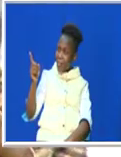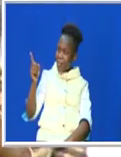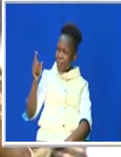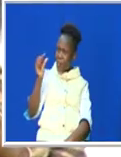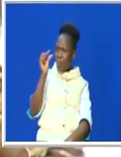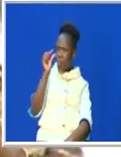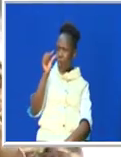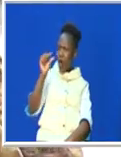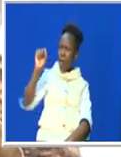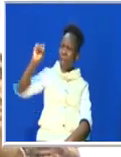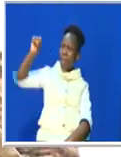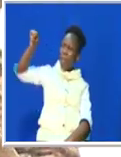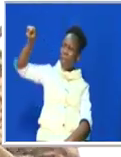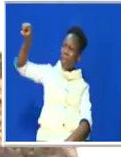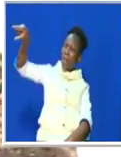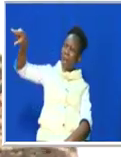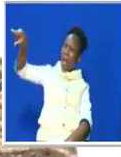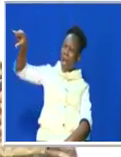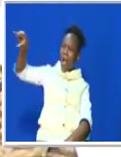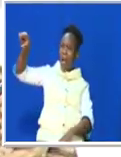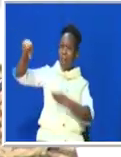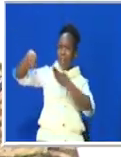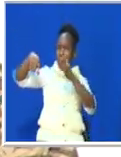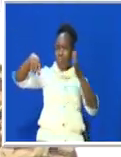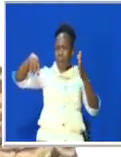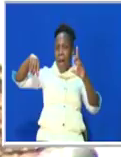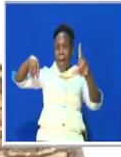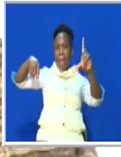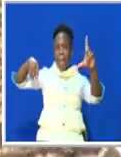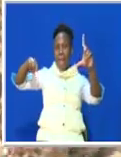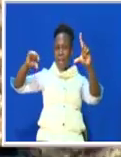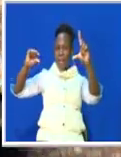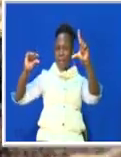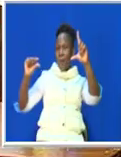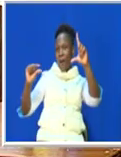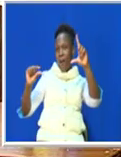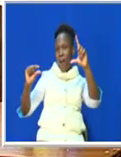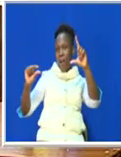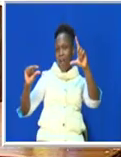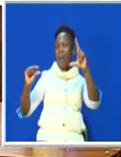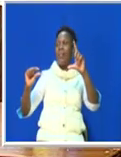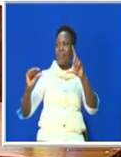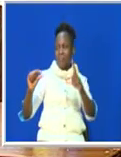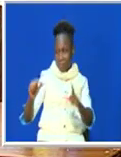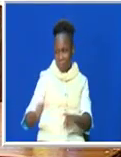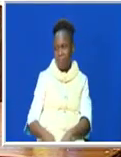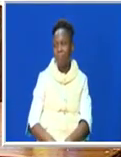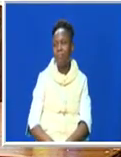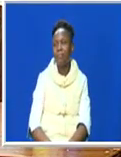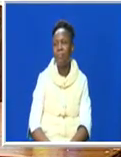smallest spoon and the biggest spoon. We have ordered